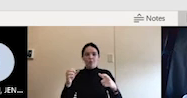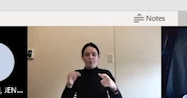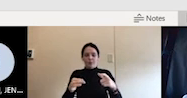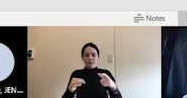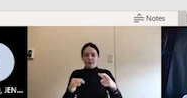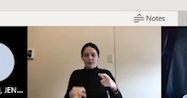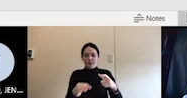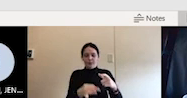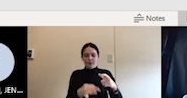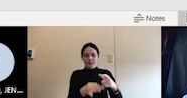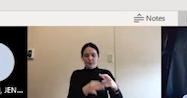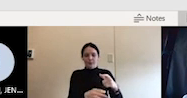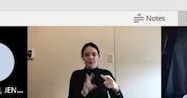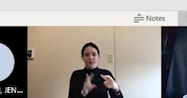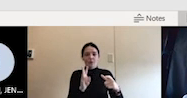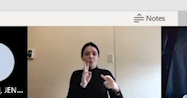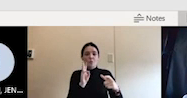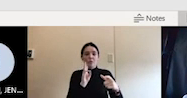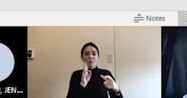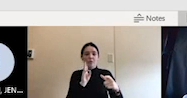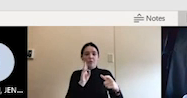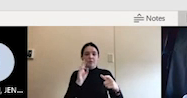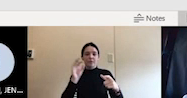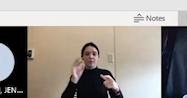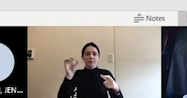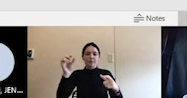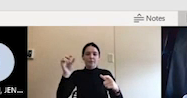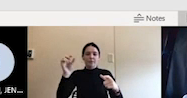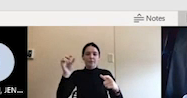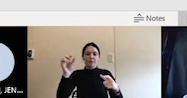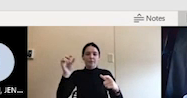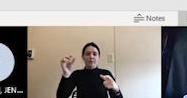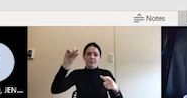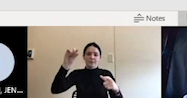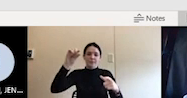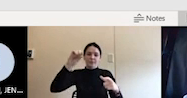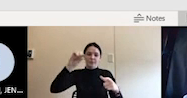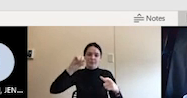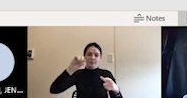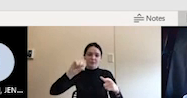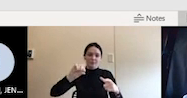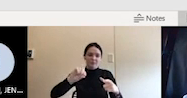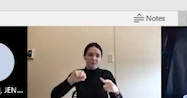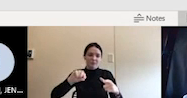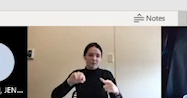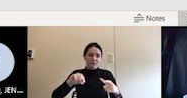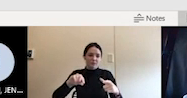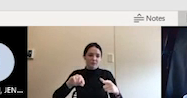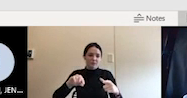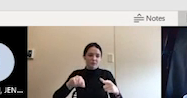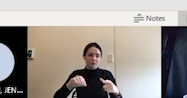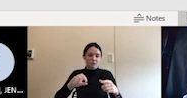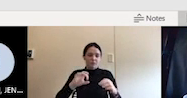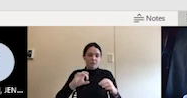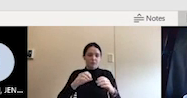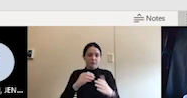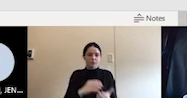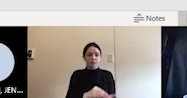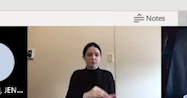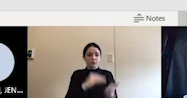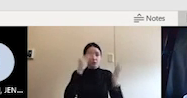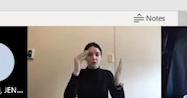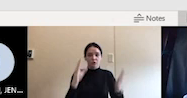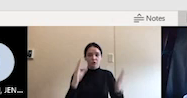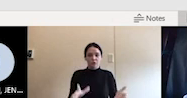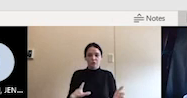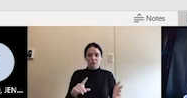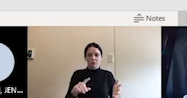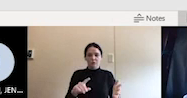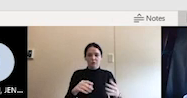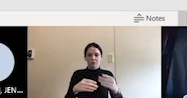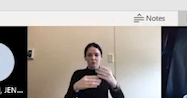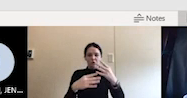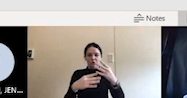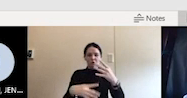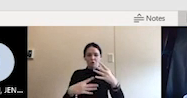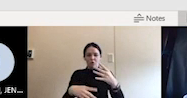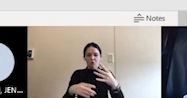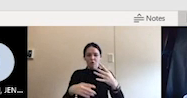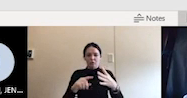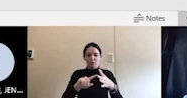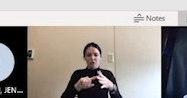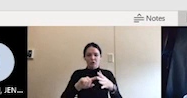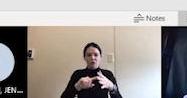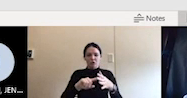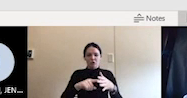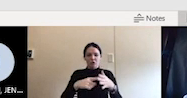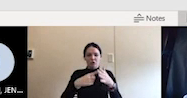water with water flowing into the bucket, and then have the students turn the water on and more, turn